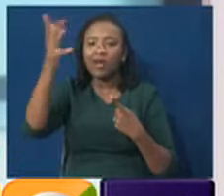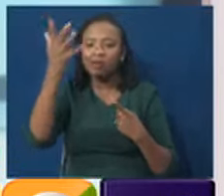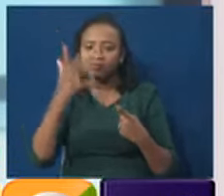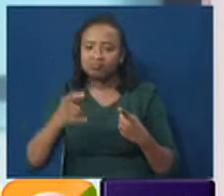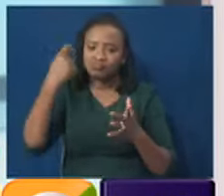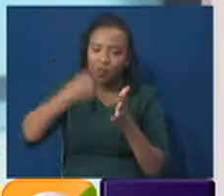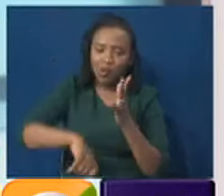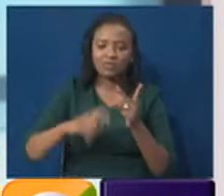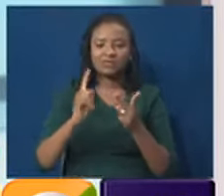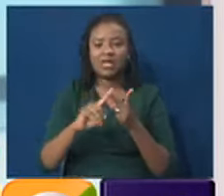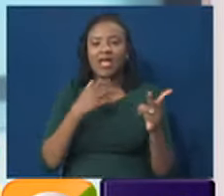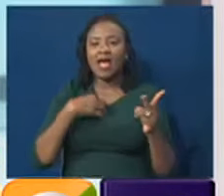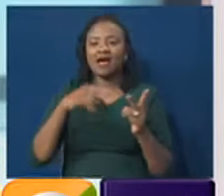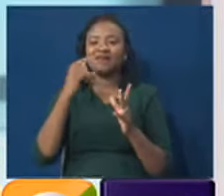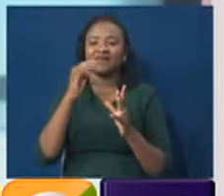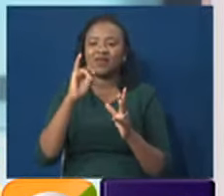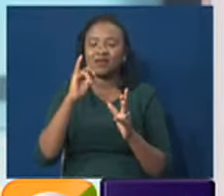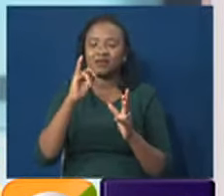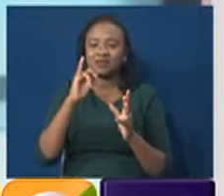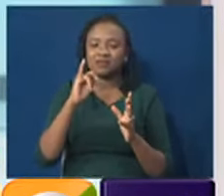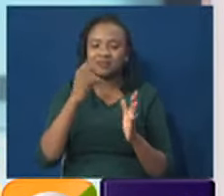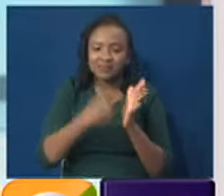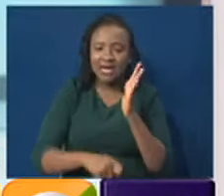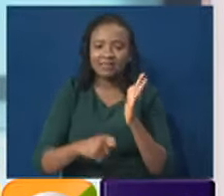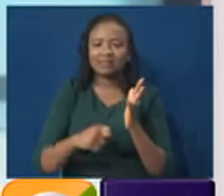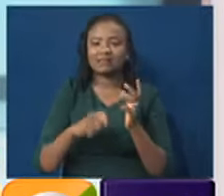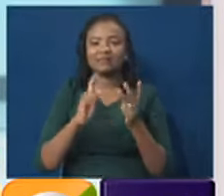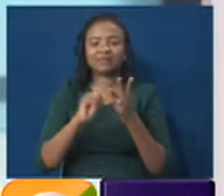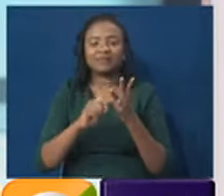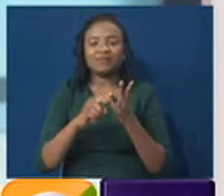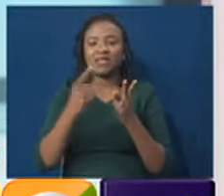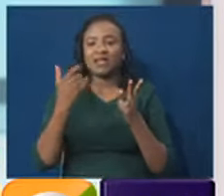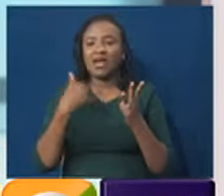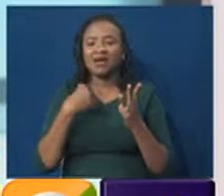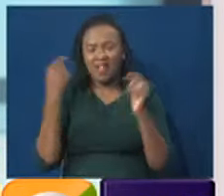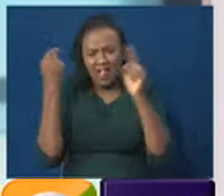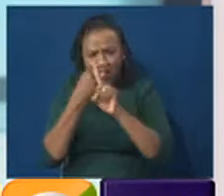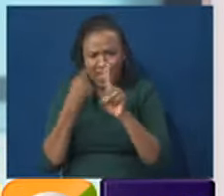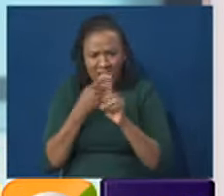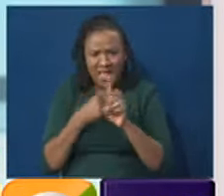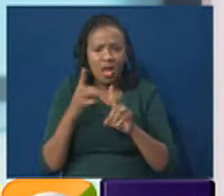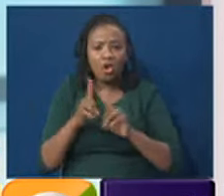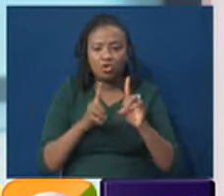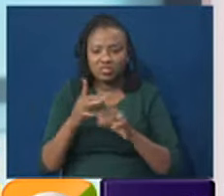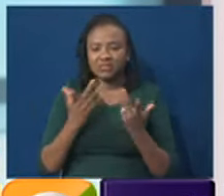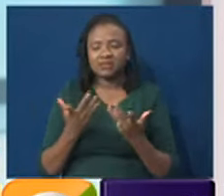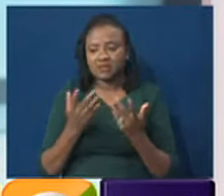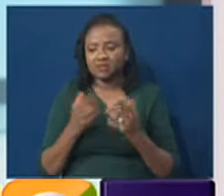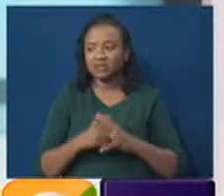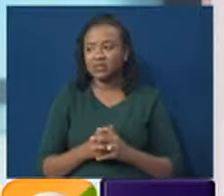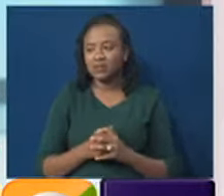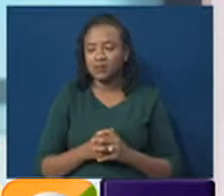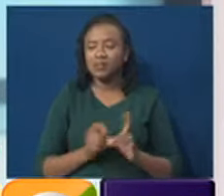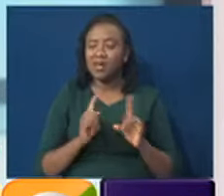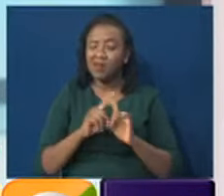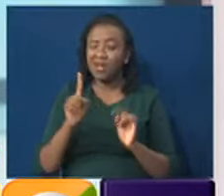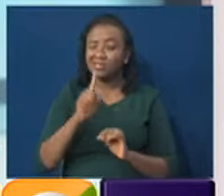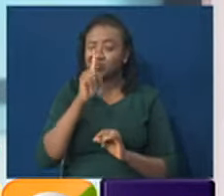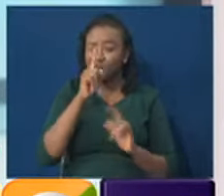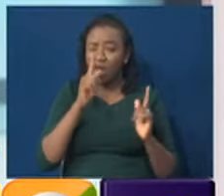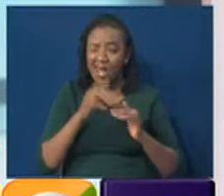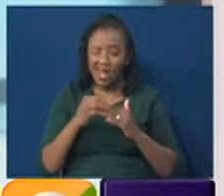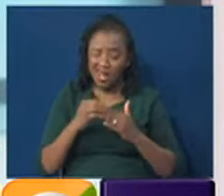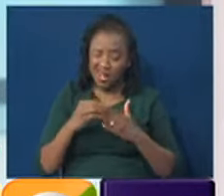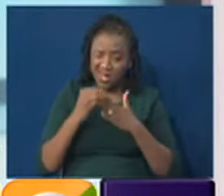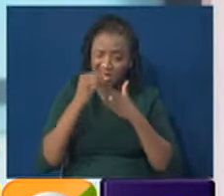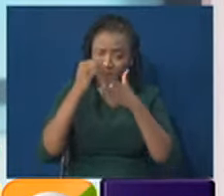costs that determine the cost of oil. One of the leading and a very important